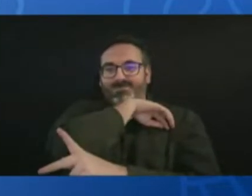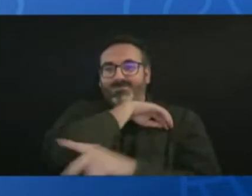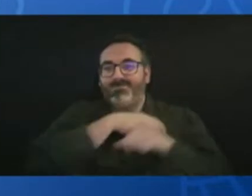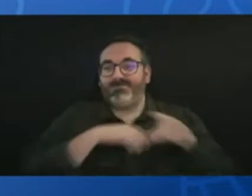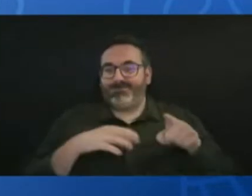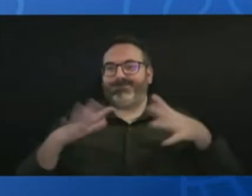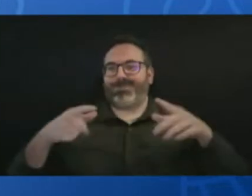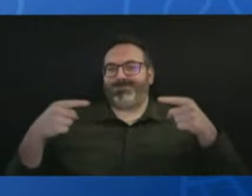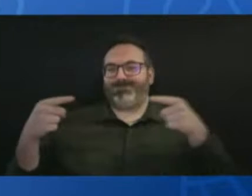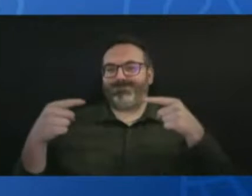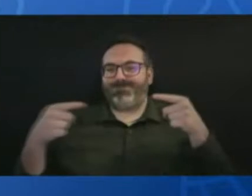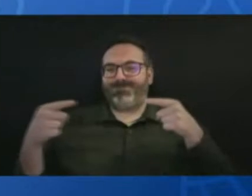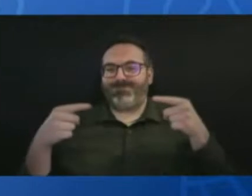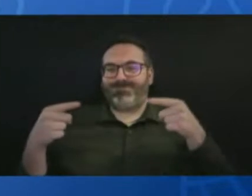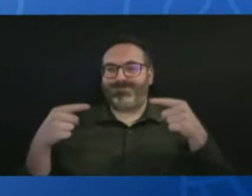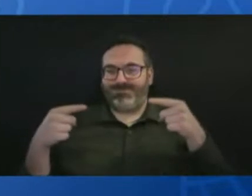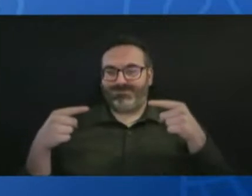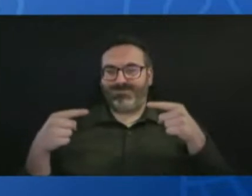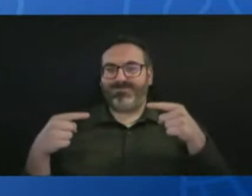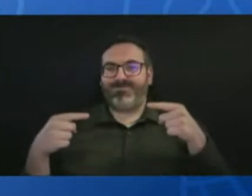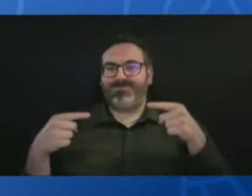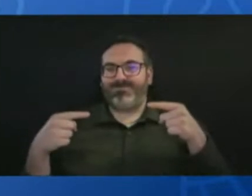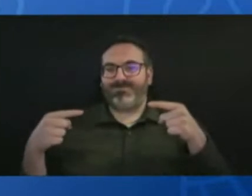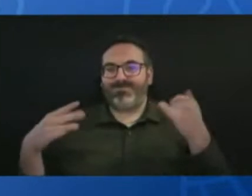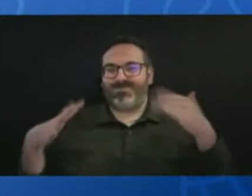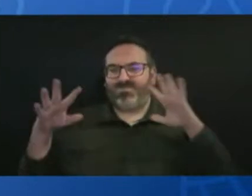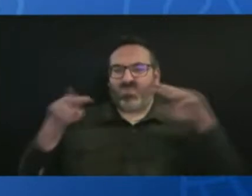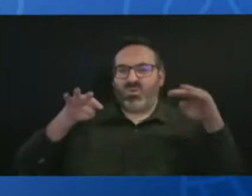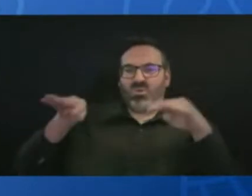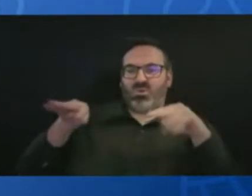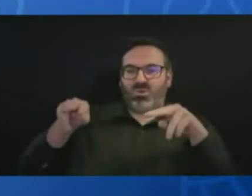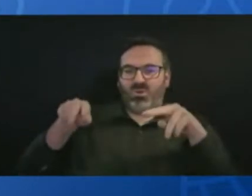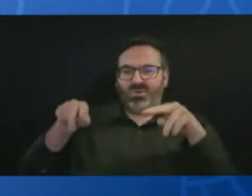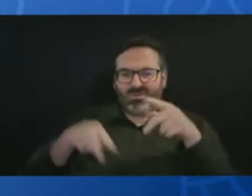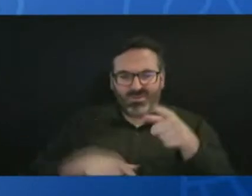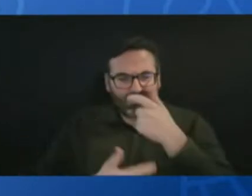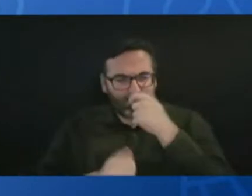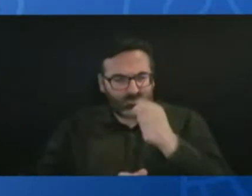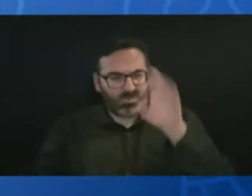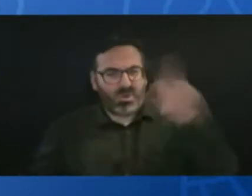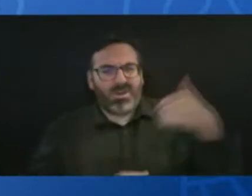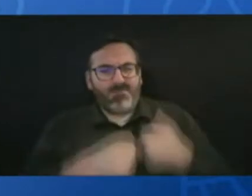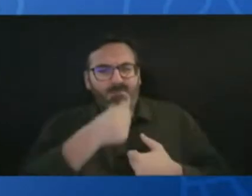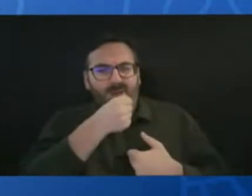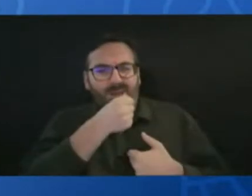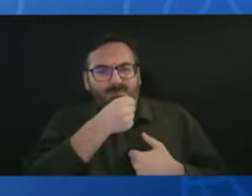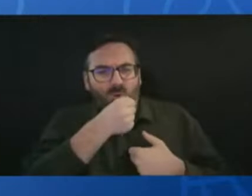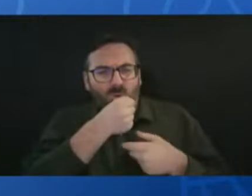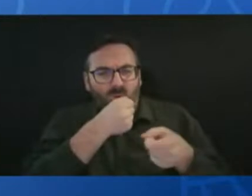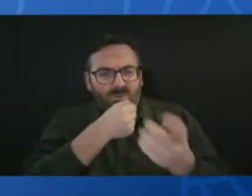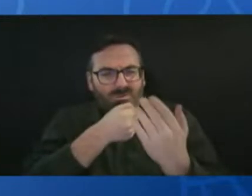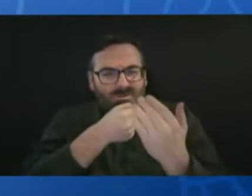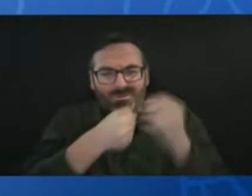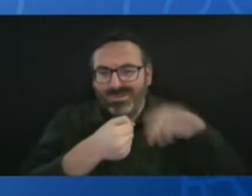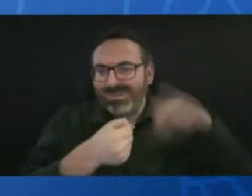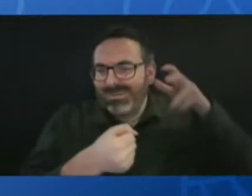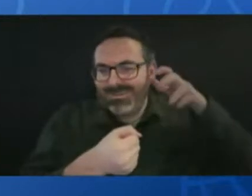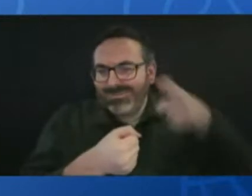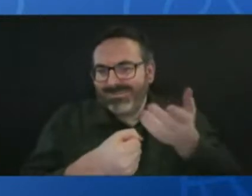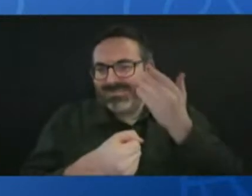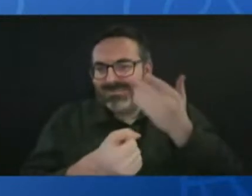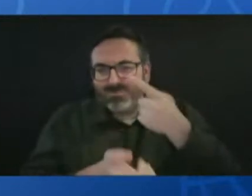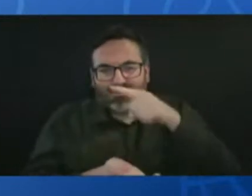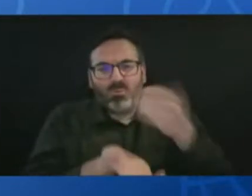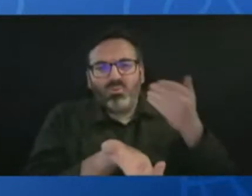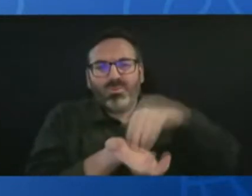look down, it's interesting. I know you all have microphones in front of you. Yeah. I can't hear you. So can you just repeat that again so I can answer you